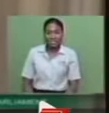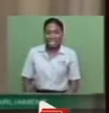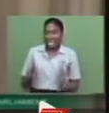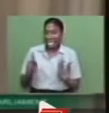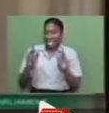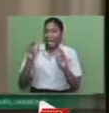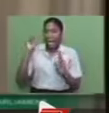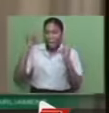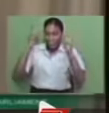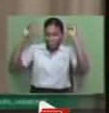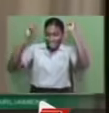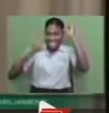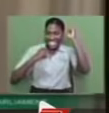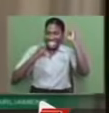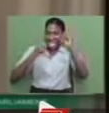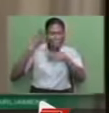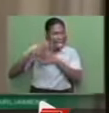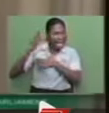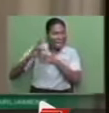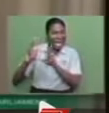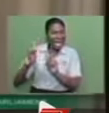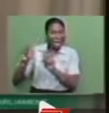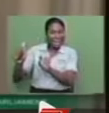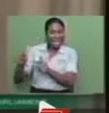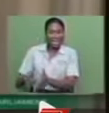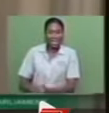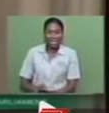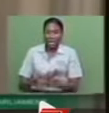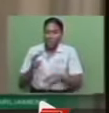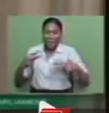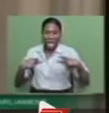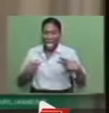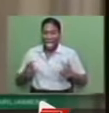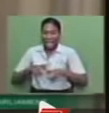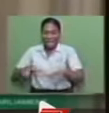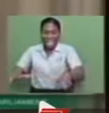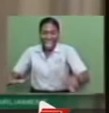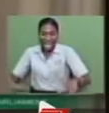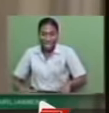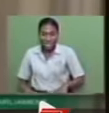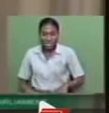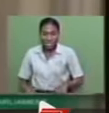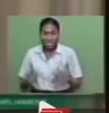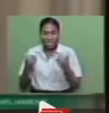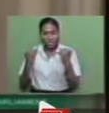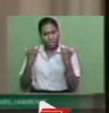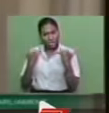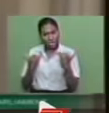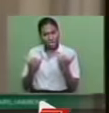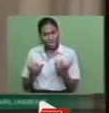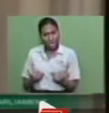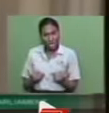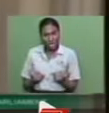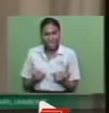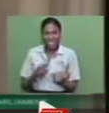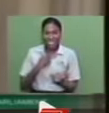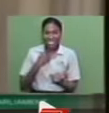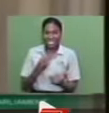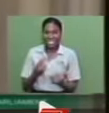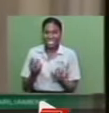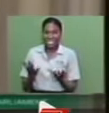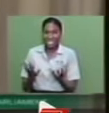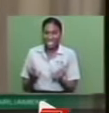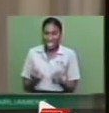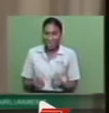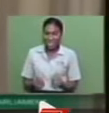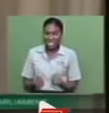lady. We don't have land. Now they come in to talk about vertical agriculture and talk about aquaponics. Look, you